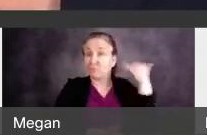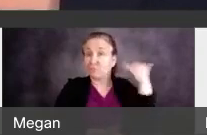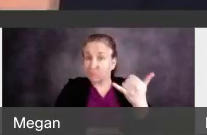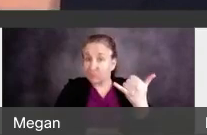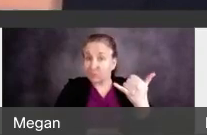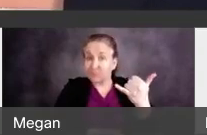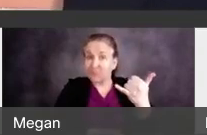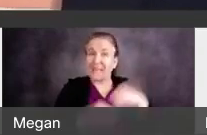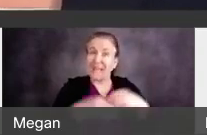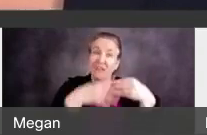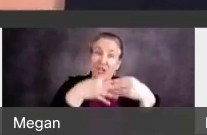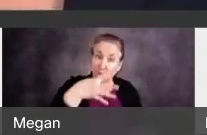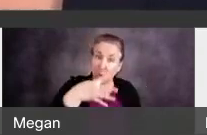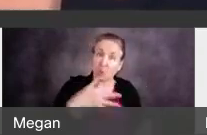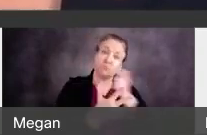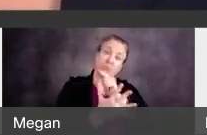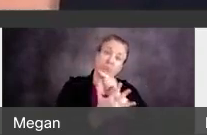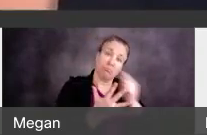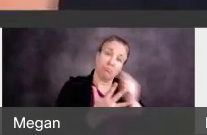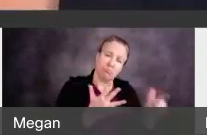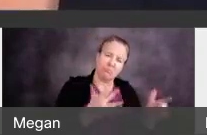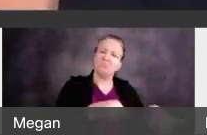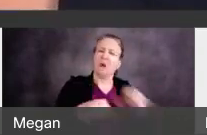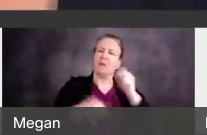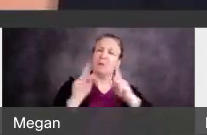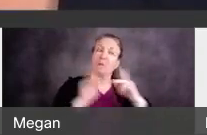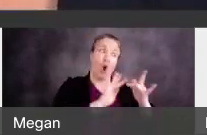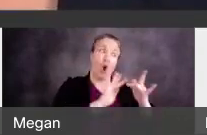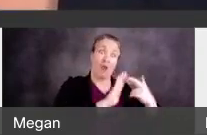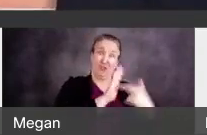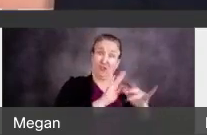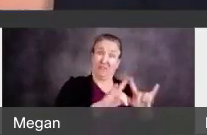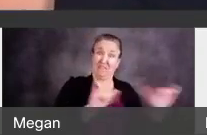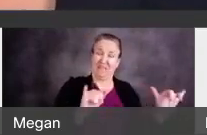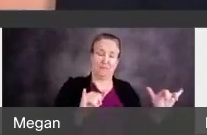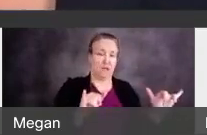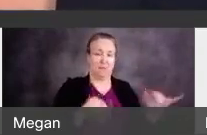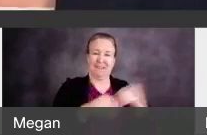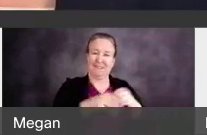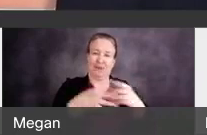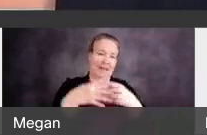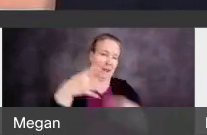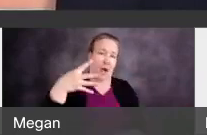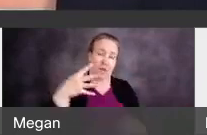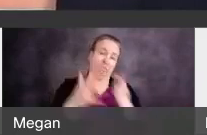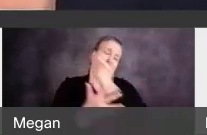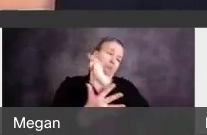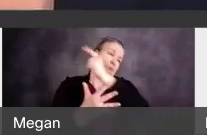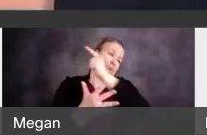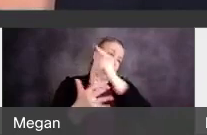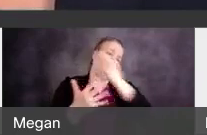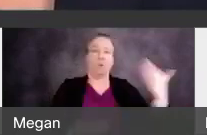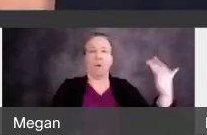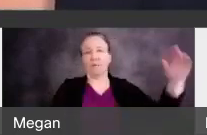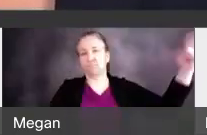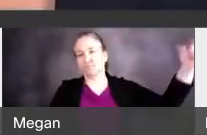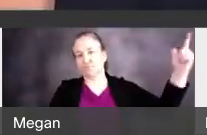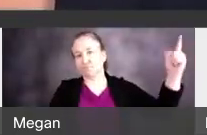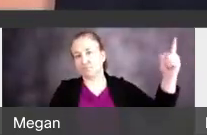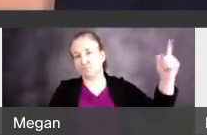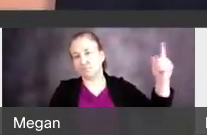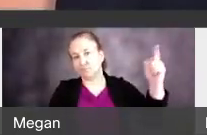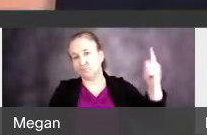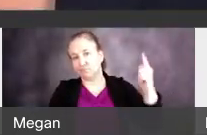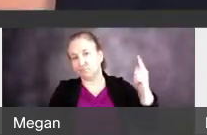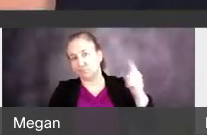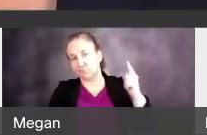line, just like anybody else who registered online at the same time. And so they'll be waiting in line. And as we've discussed, they could be waiting